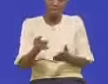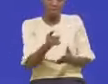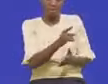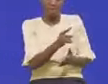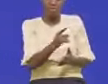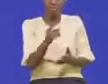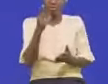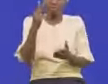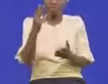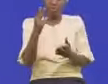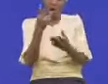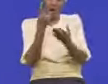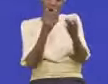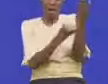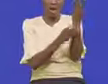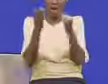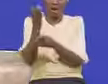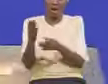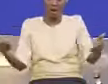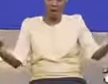eye ona basi over the two